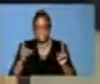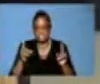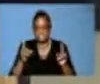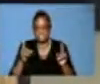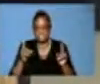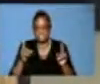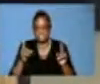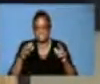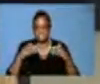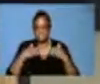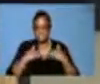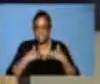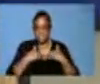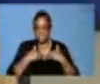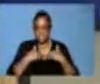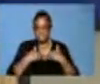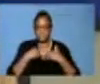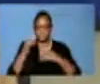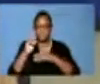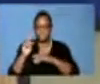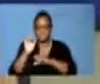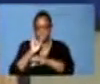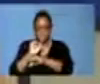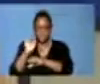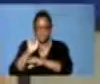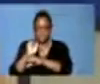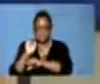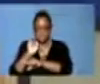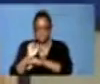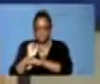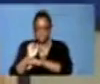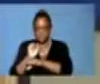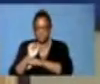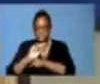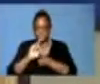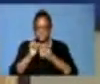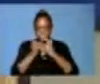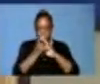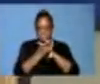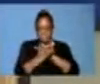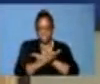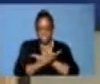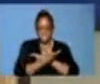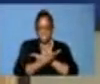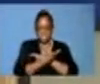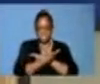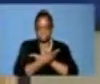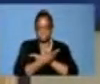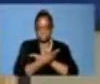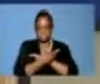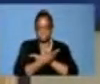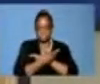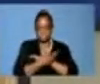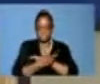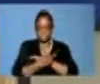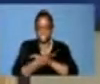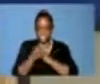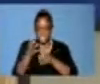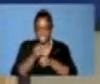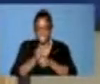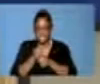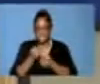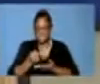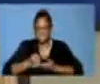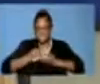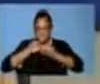external shocks divert resources to recovery and restoration initiatives, resources that